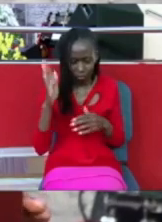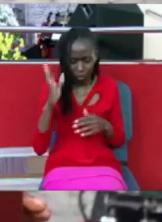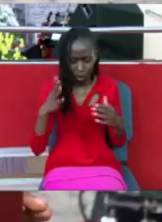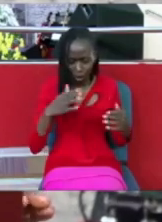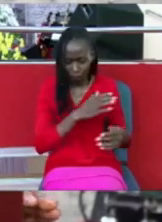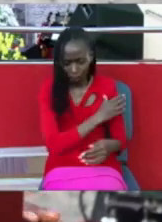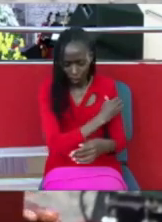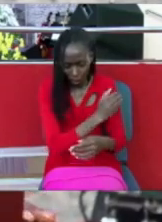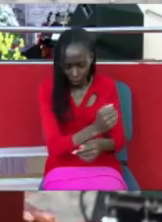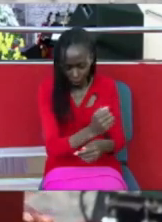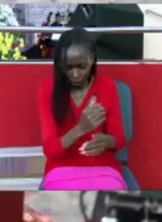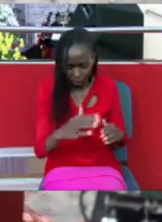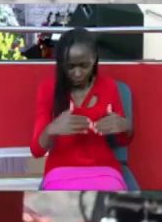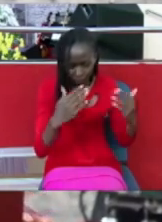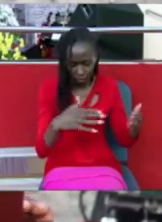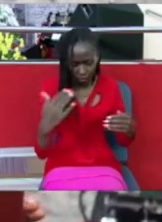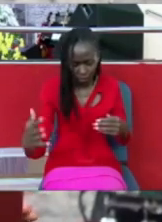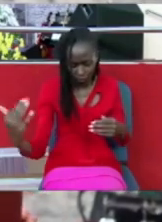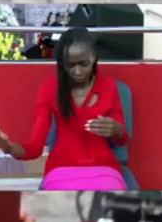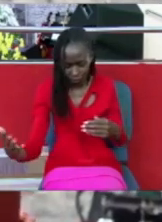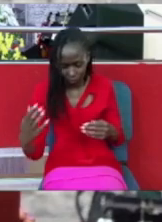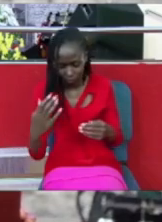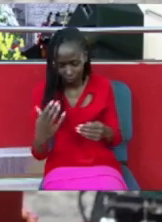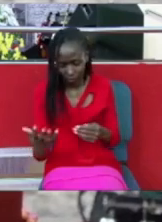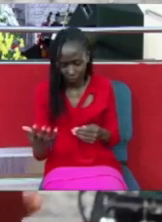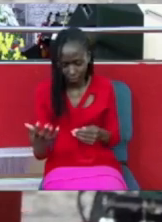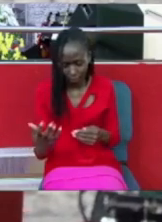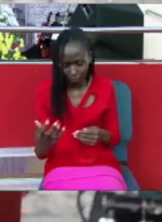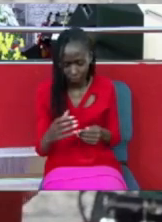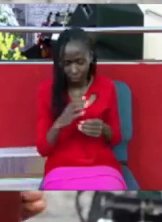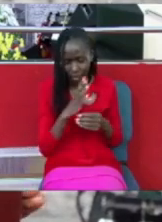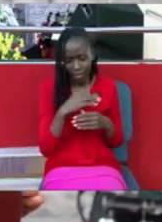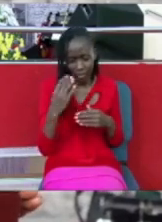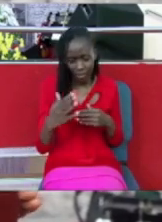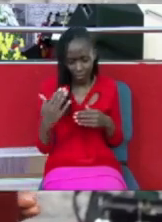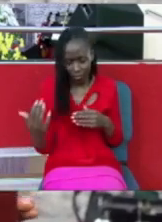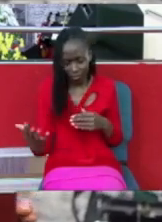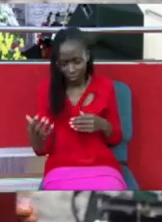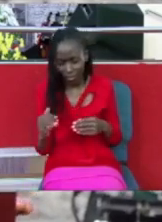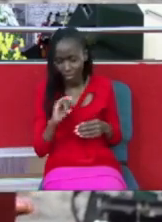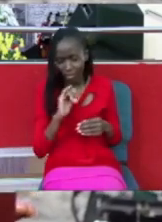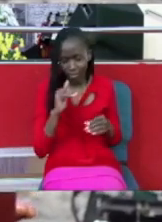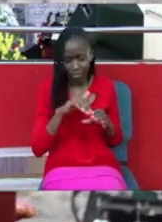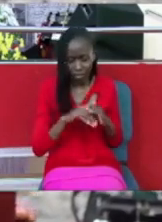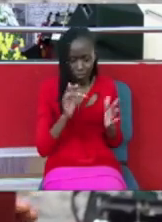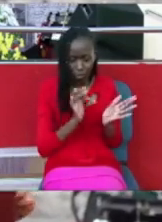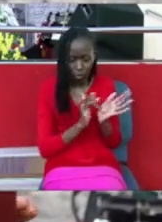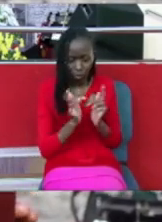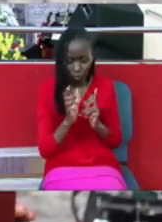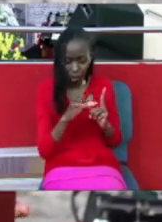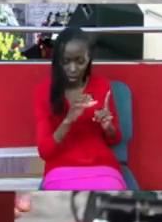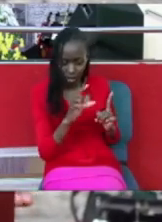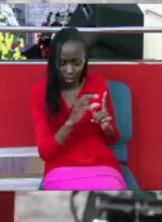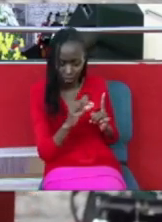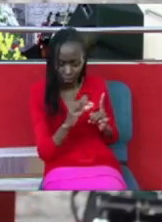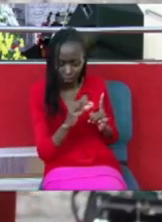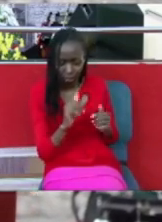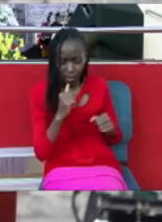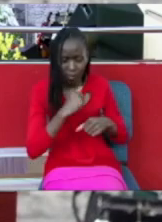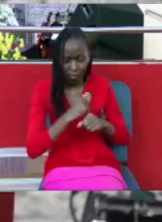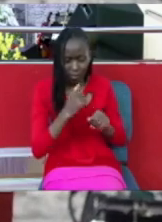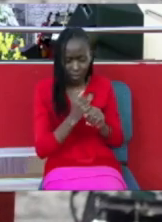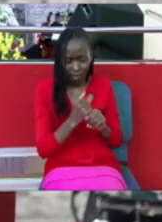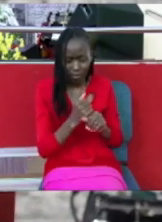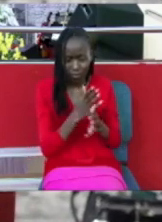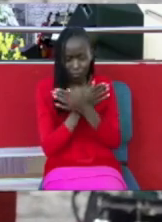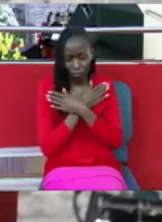us everything. Kwamba nguvu zako za kiungu zimetupa kila kitu. And the everything is in your word. Na kwamba kila kitu kiko ndani ya neno lako. Make us friends with